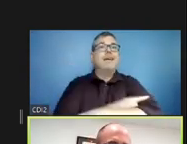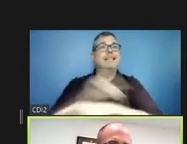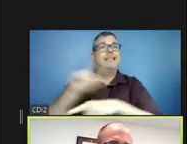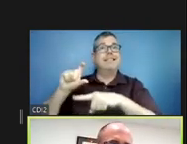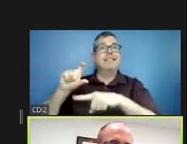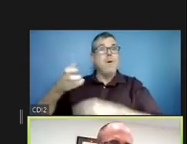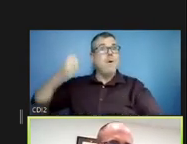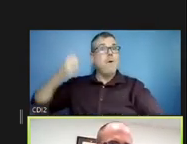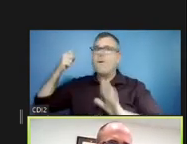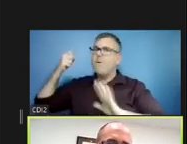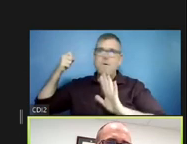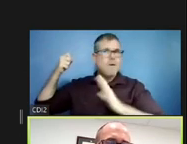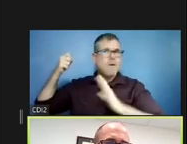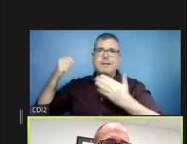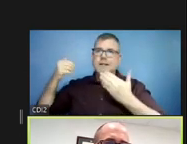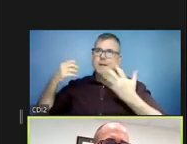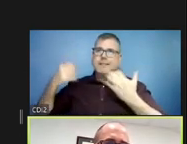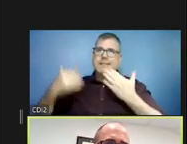1,000 doses at the end of the week.